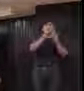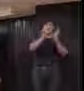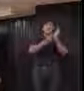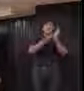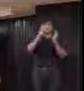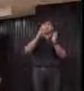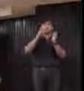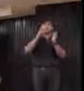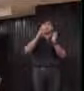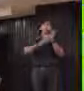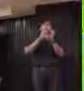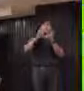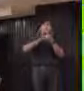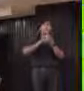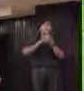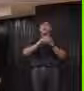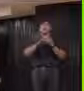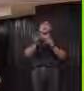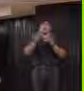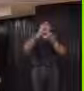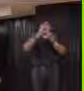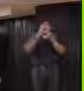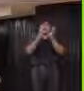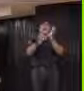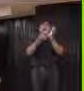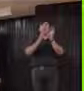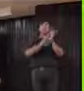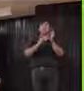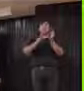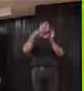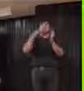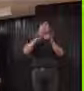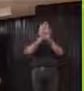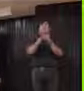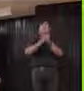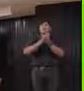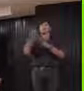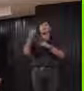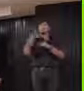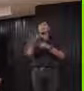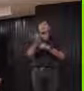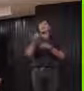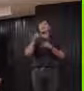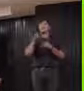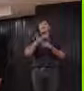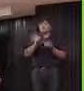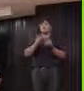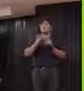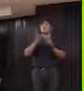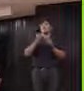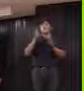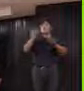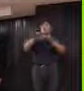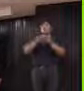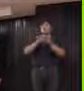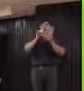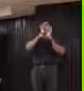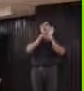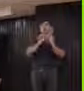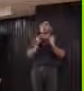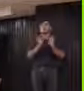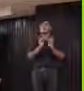Dr. Karan Singh never tired of mentioning this. It was not a cohesive entity. It was